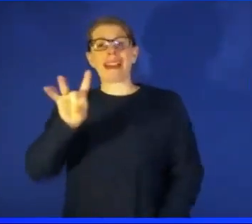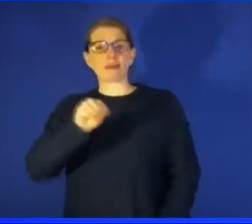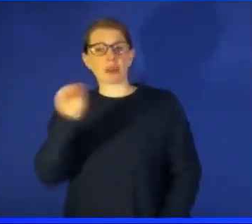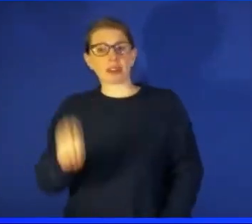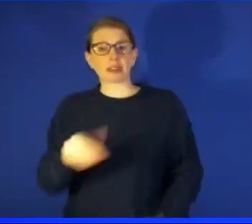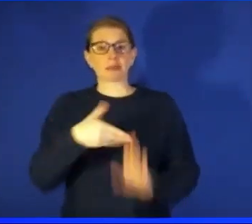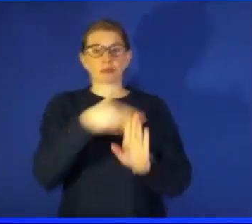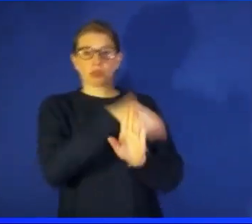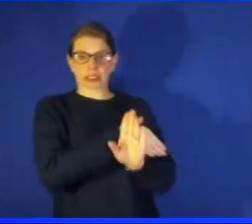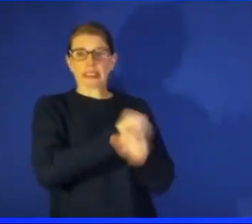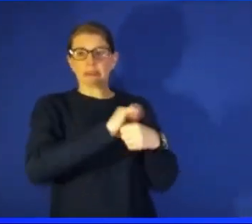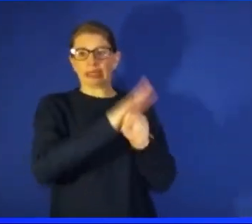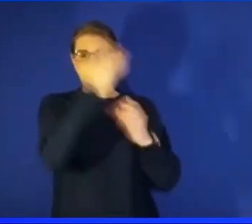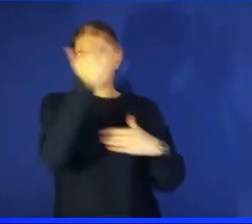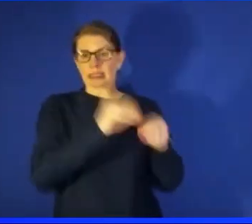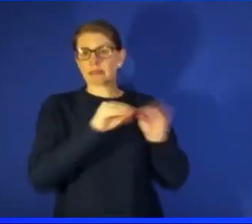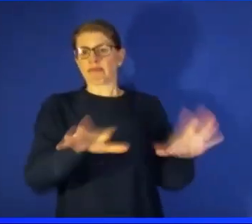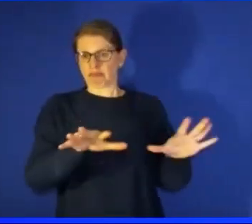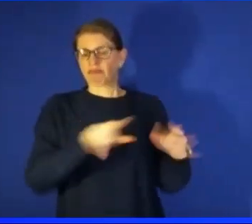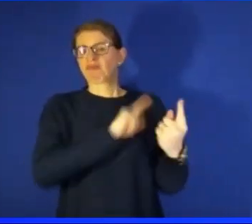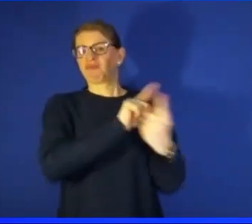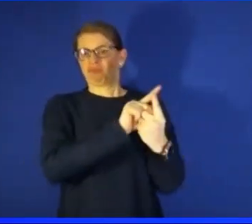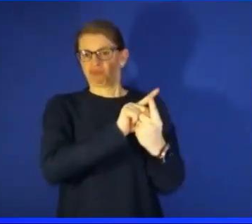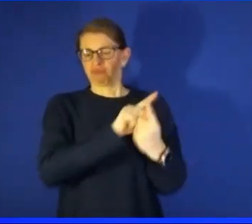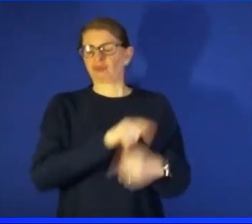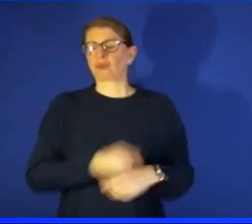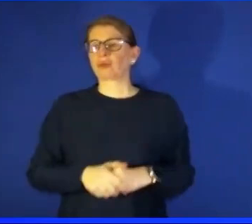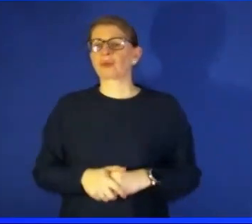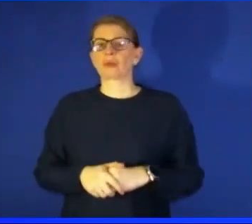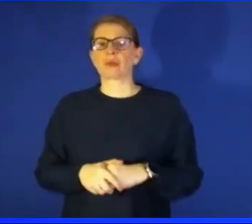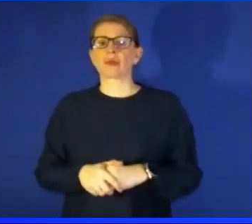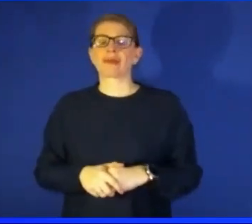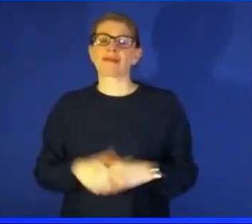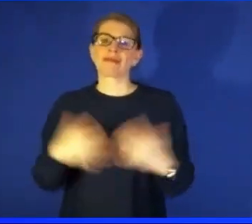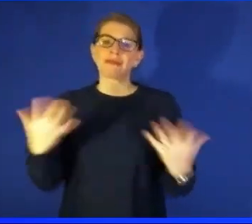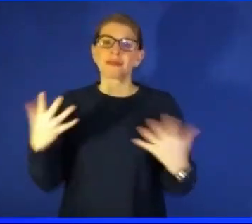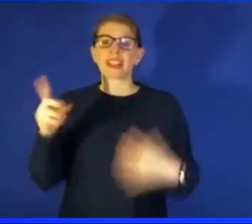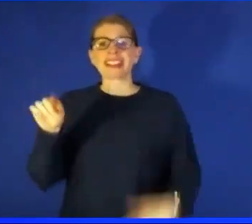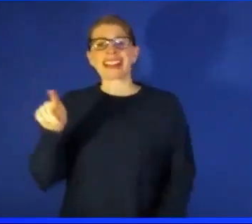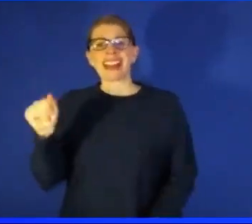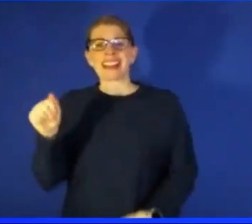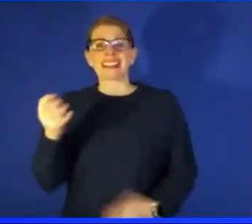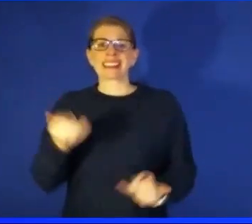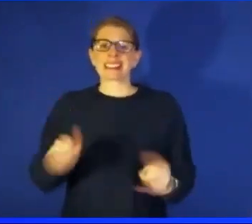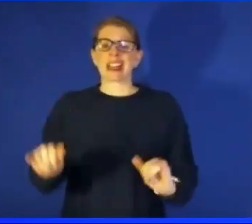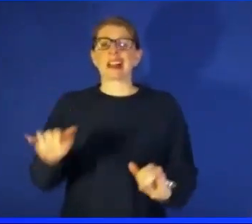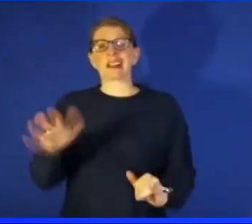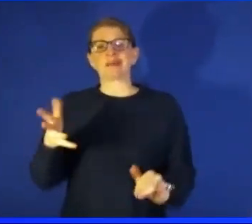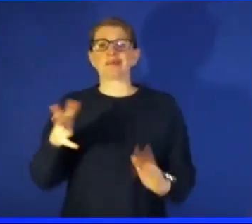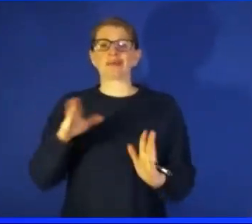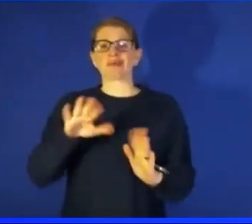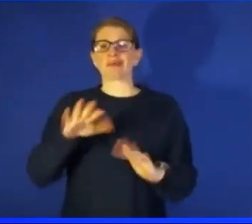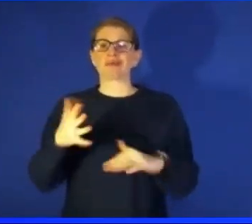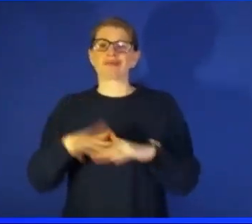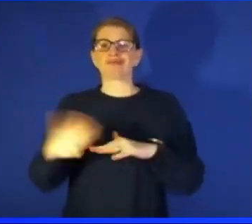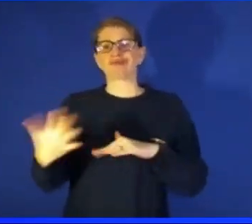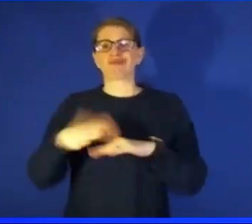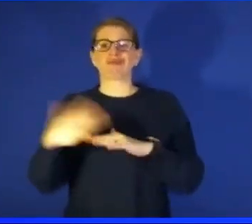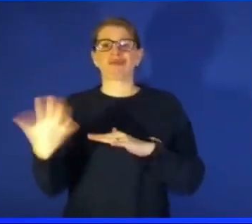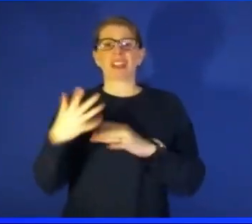pre-pandemic that we were seeing. And so it's, data is still kind of fluctuating. It's still kind of